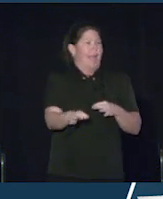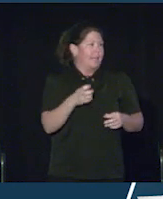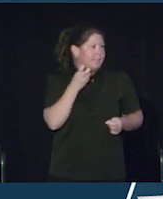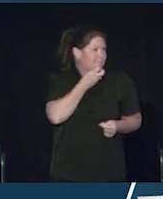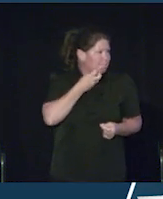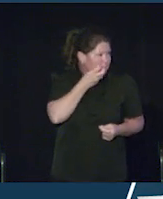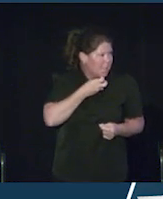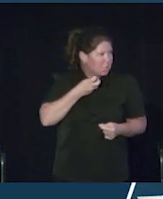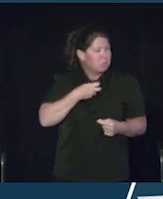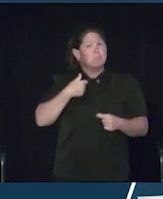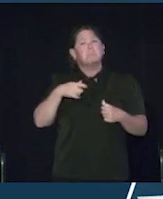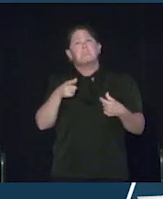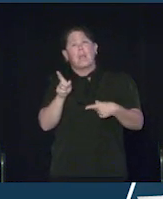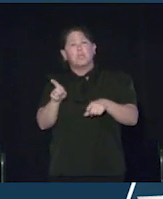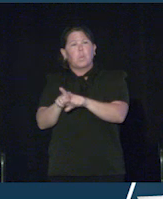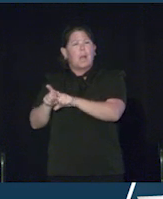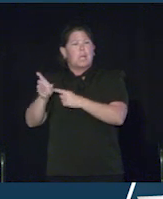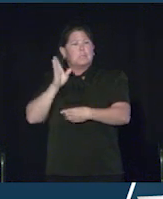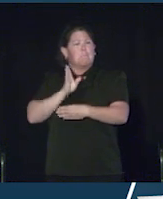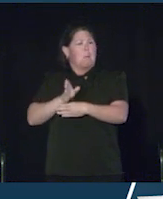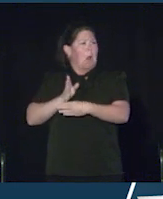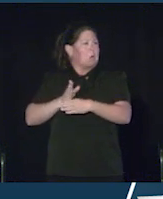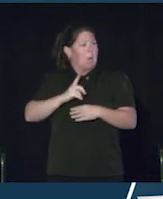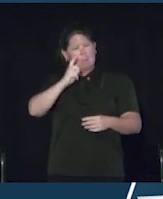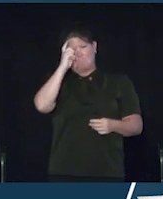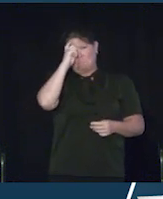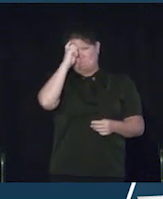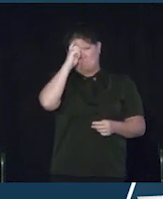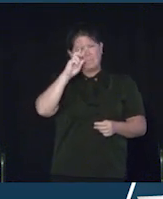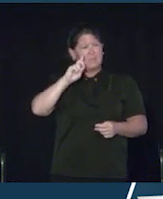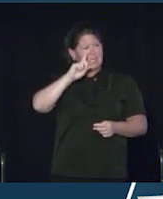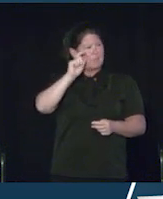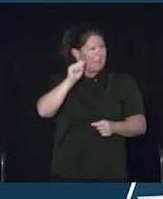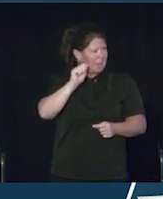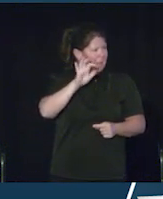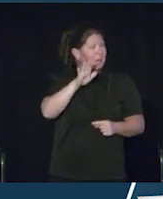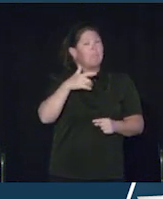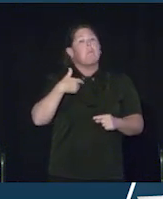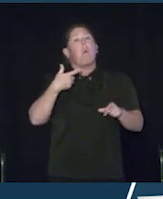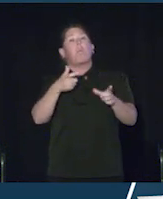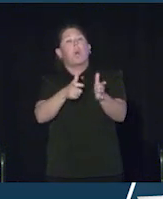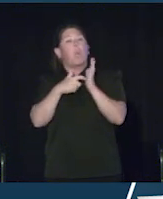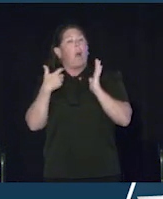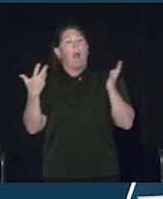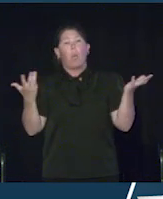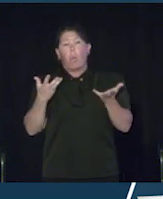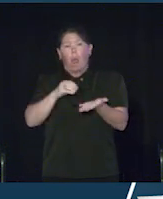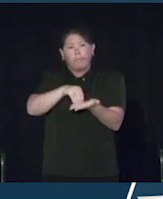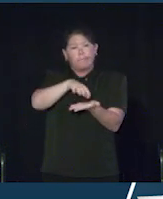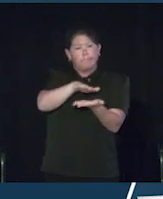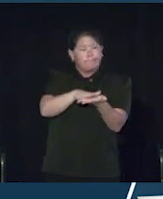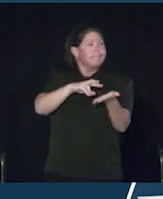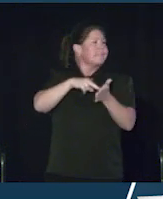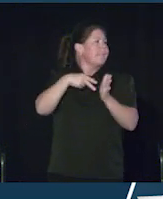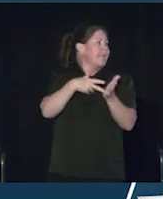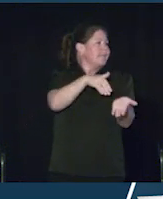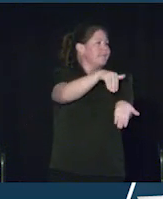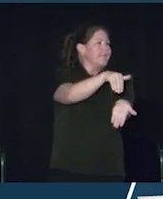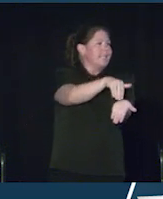intellectual disability. And it requires documentation from a physician documenting the diagnosis of Phelan-McDermott.